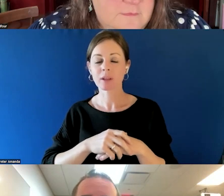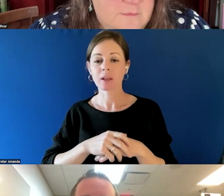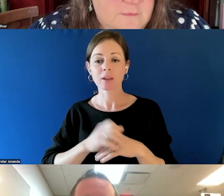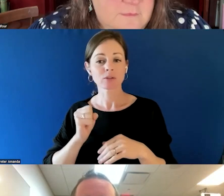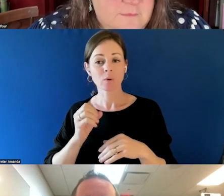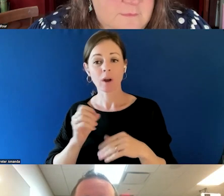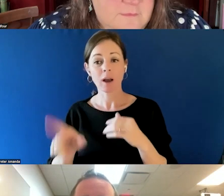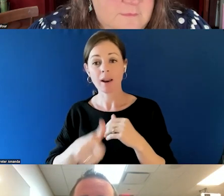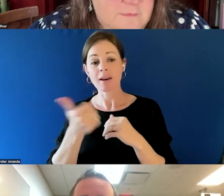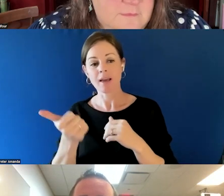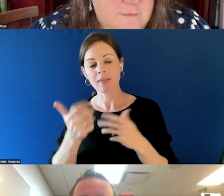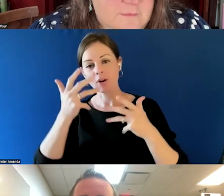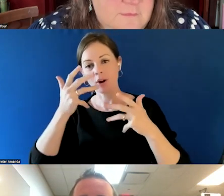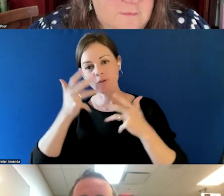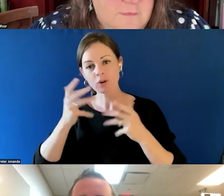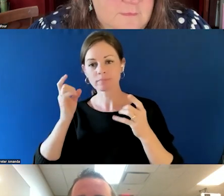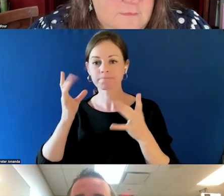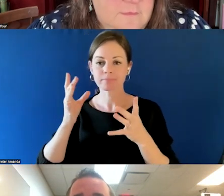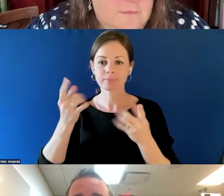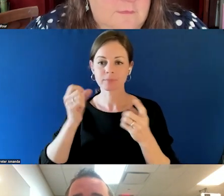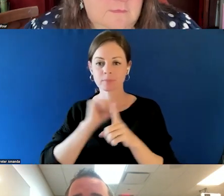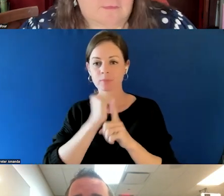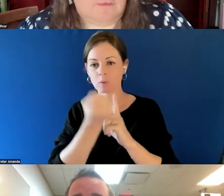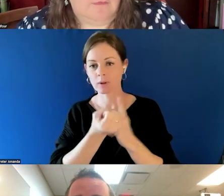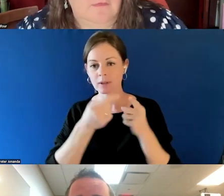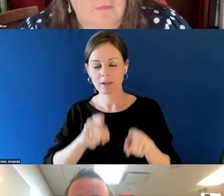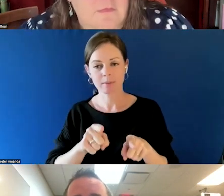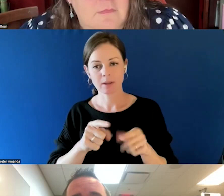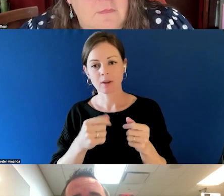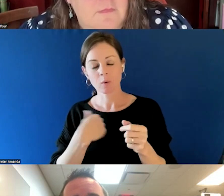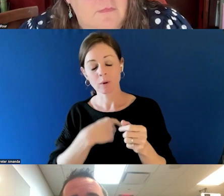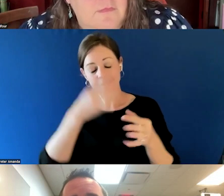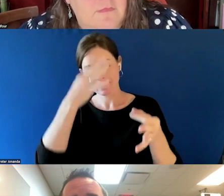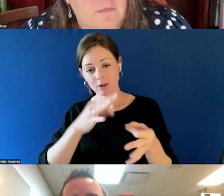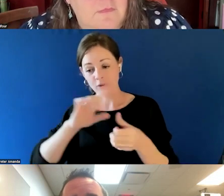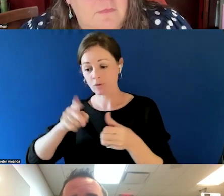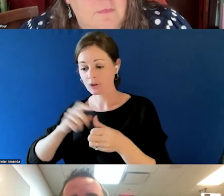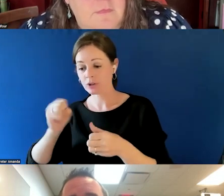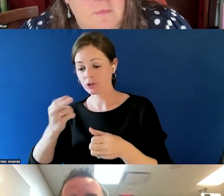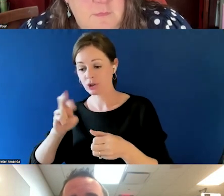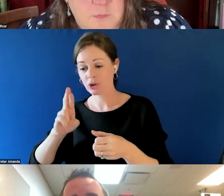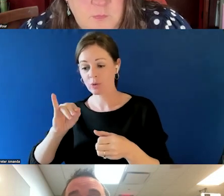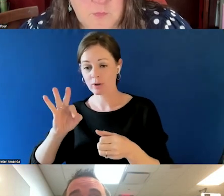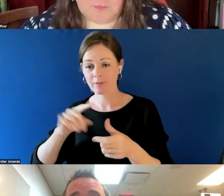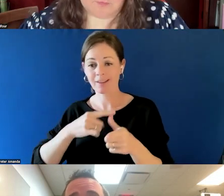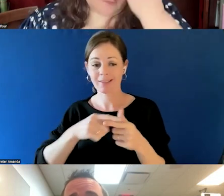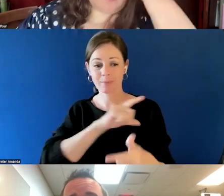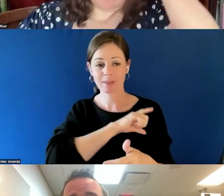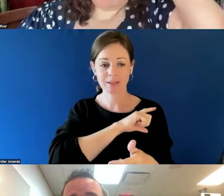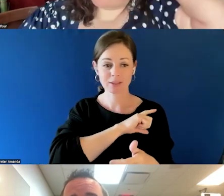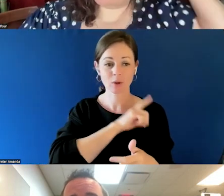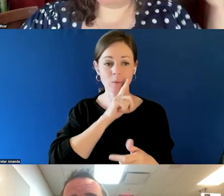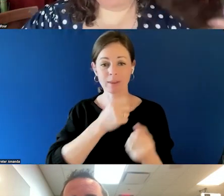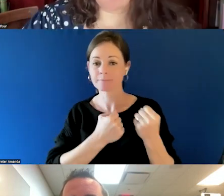yet another unfortunate critical incident, we decided first at the sheriff's department and then at my department, the police department, to stand up dedicated mental